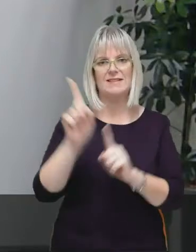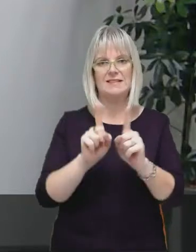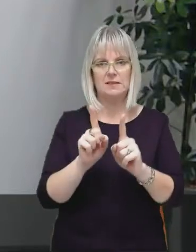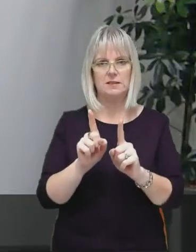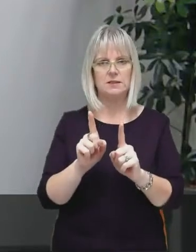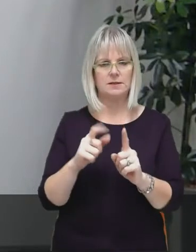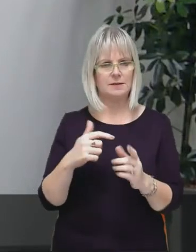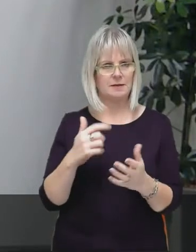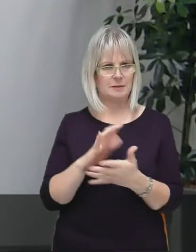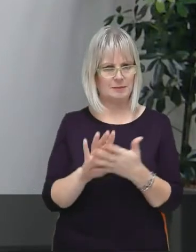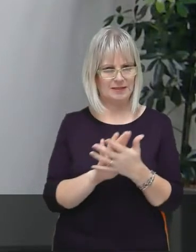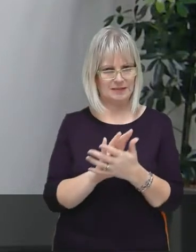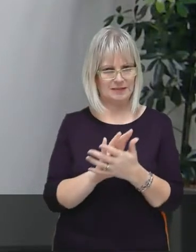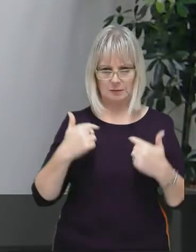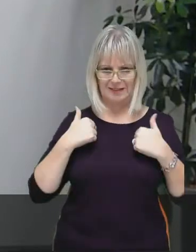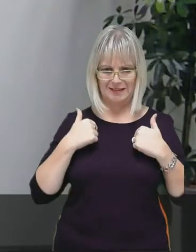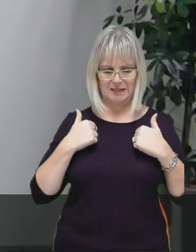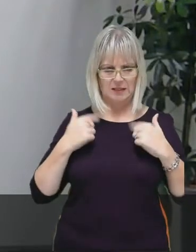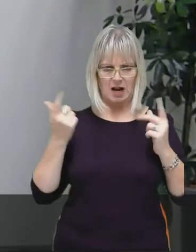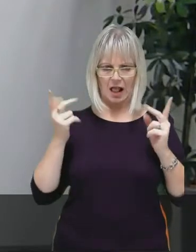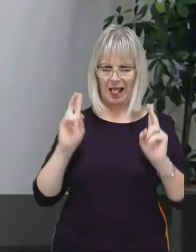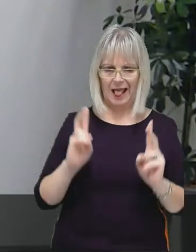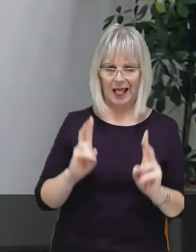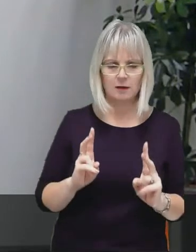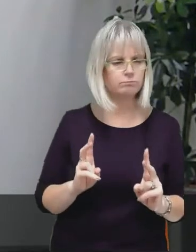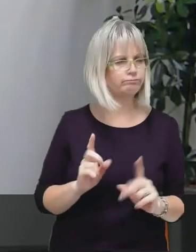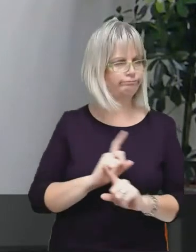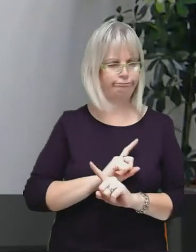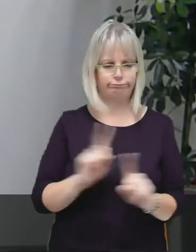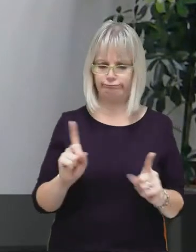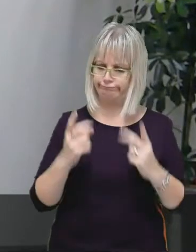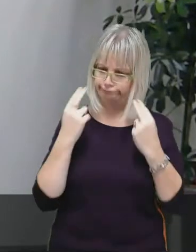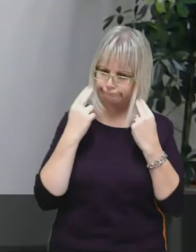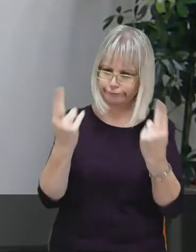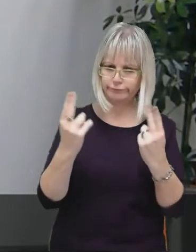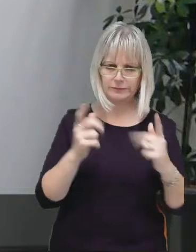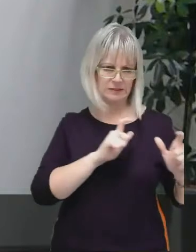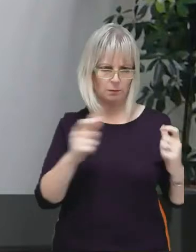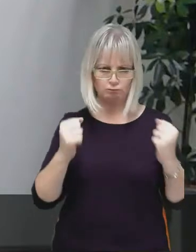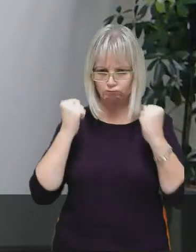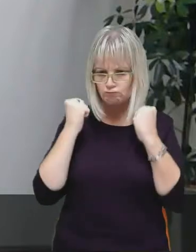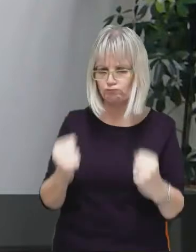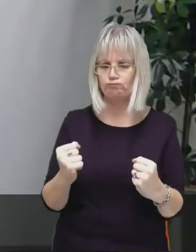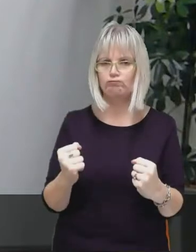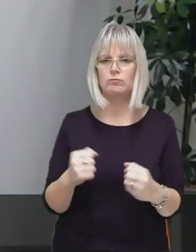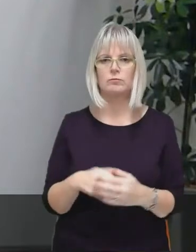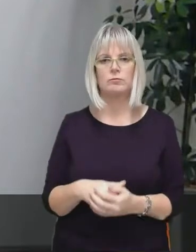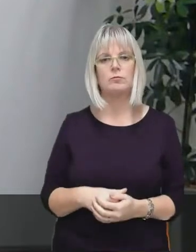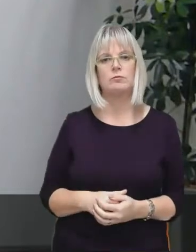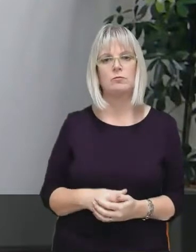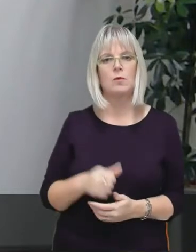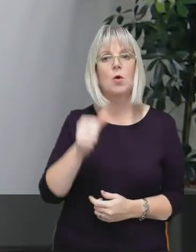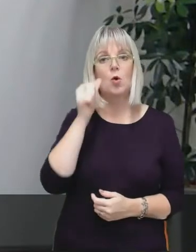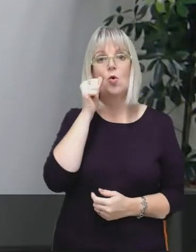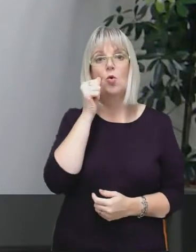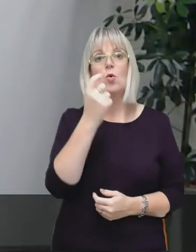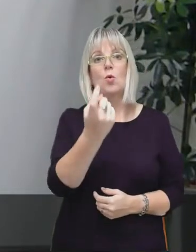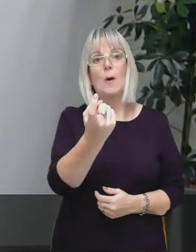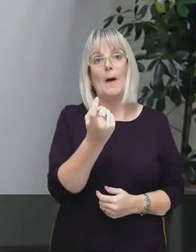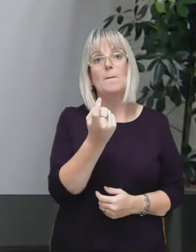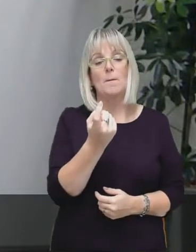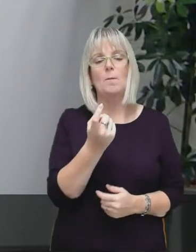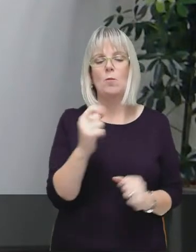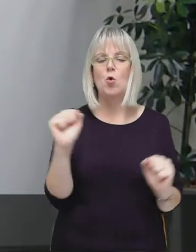we still face some extremely difficult winter months ahead, which have been made far worse by the